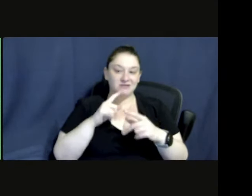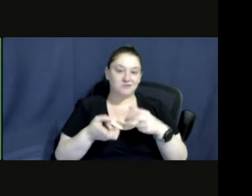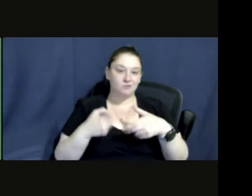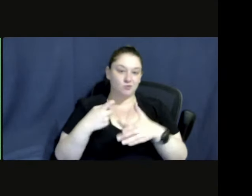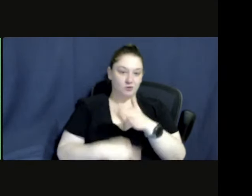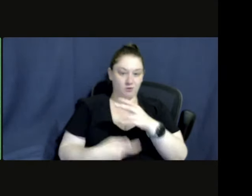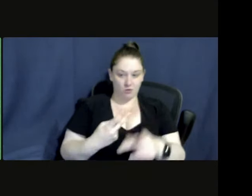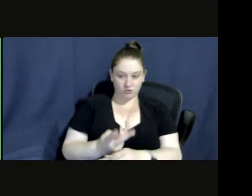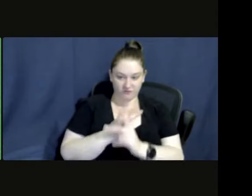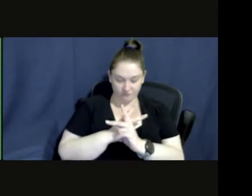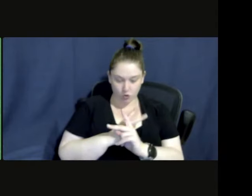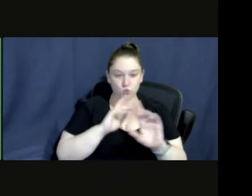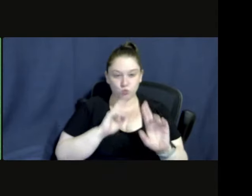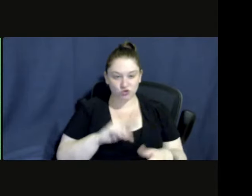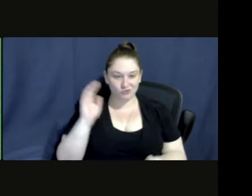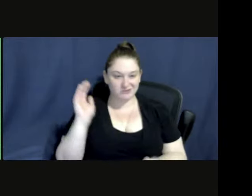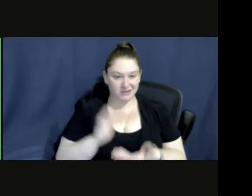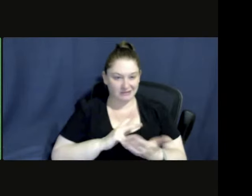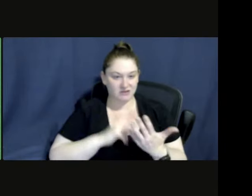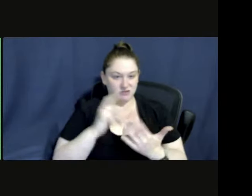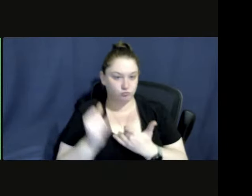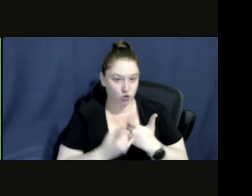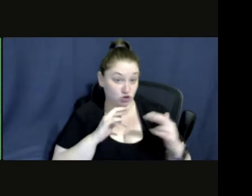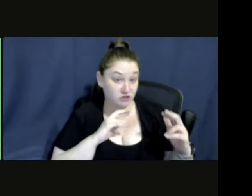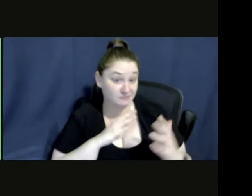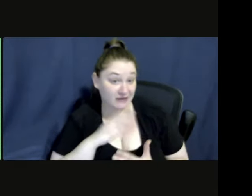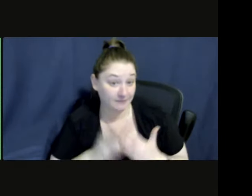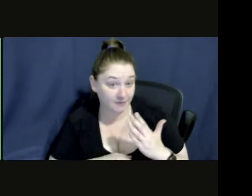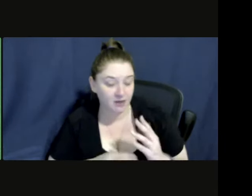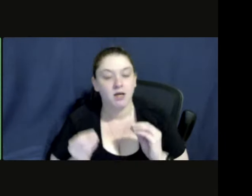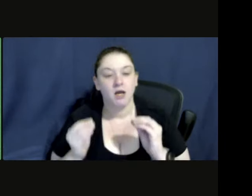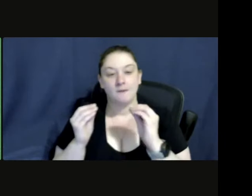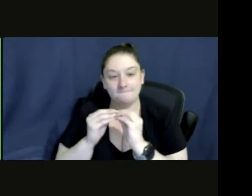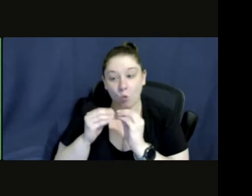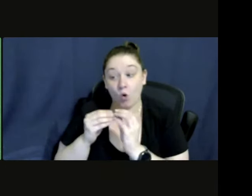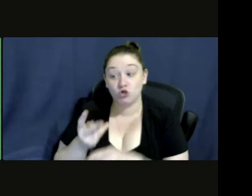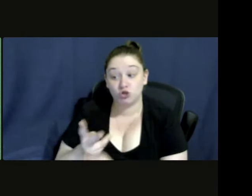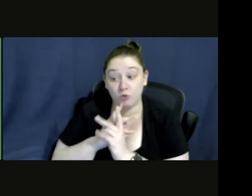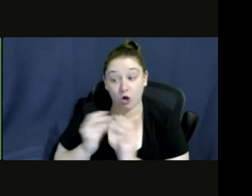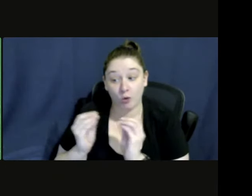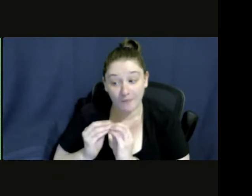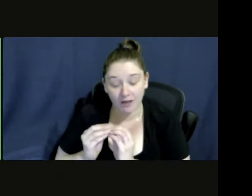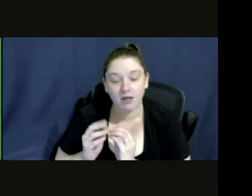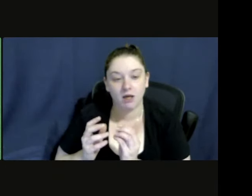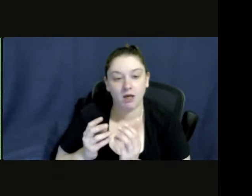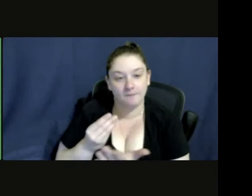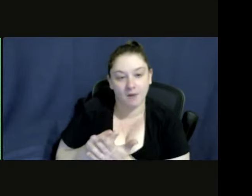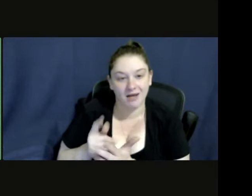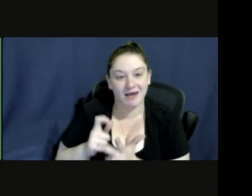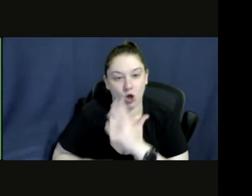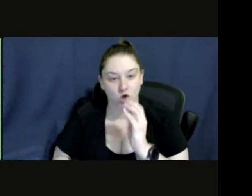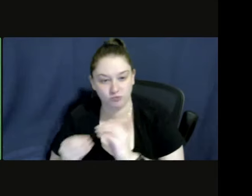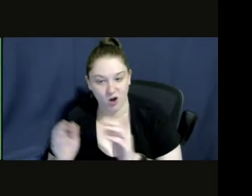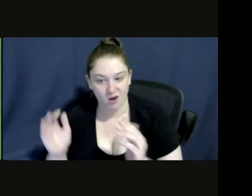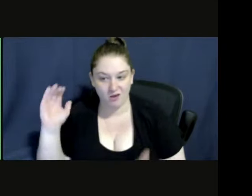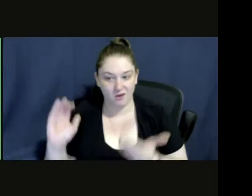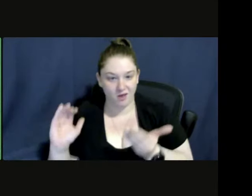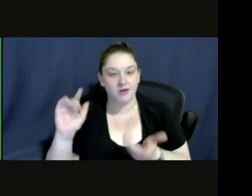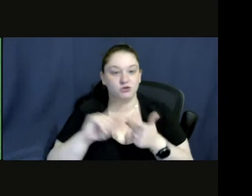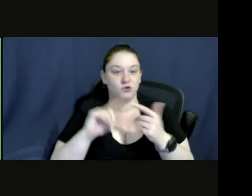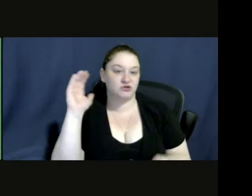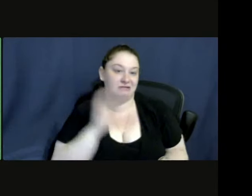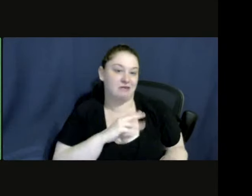which results in less projects being completed. It costs more to borrow money. We can only borrow $100 million. It costs more, so it's less